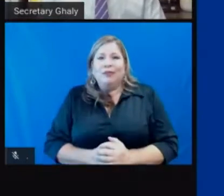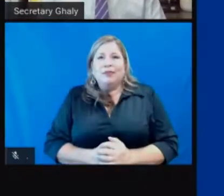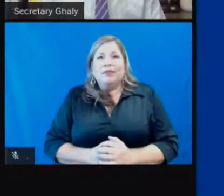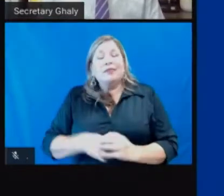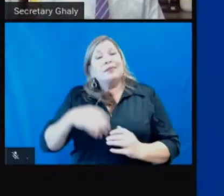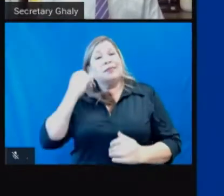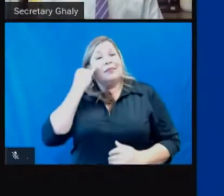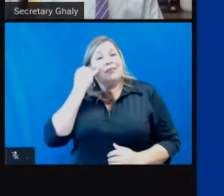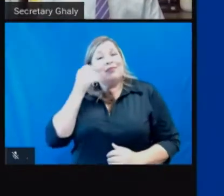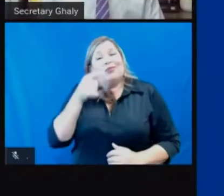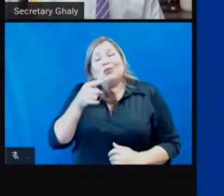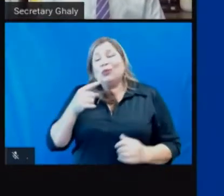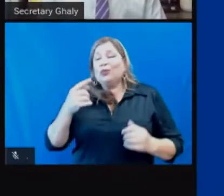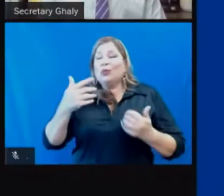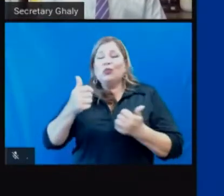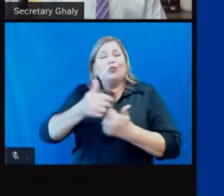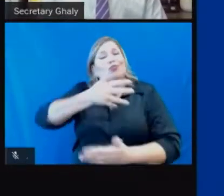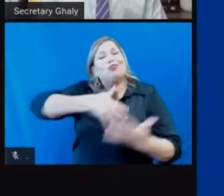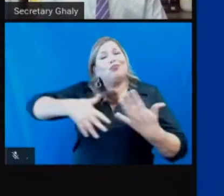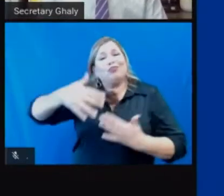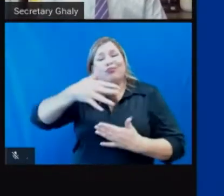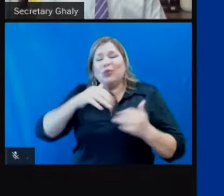getting together 6 feet apart from